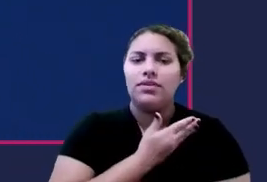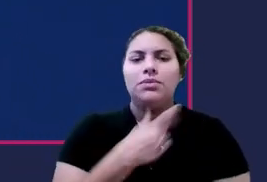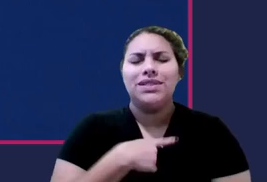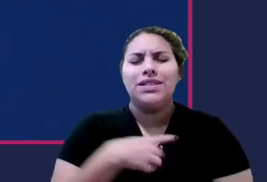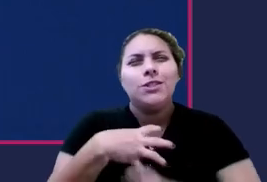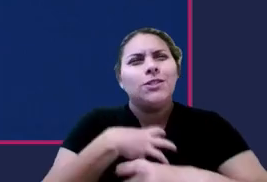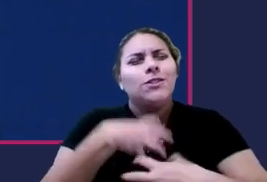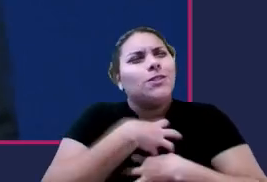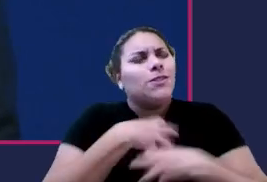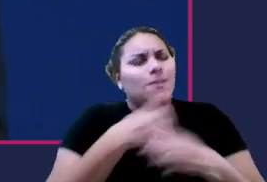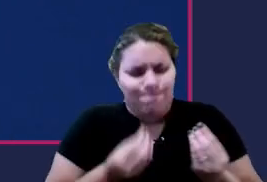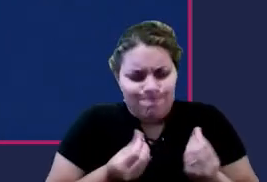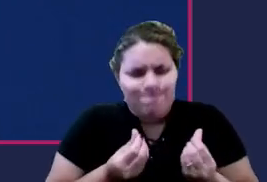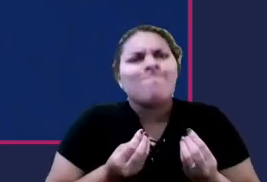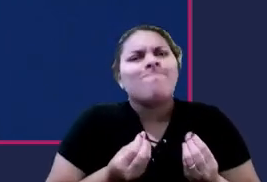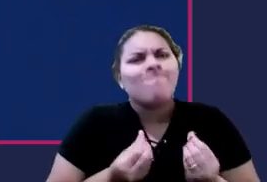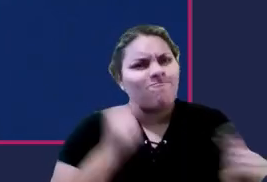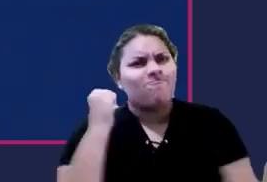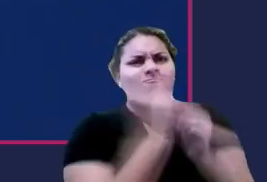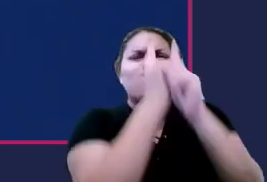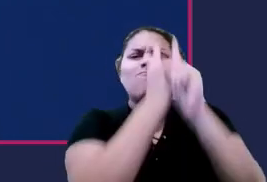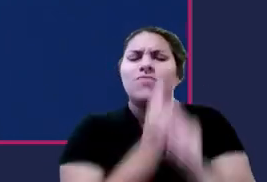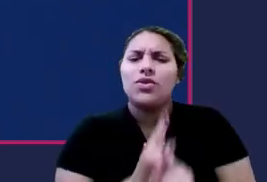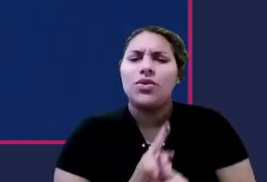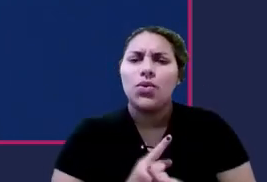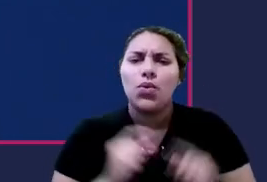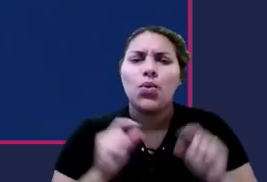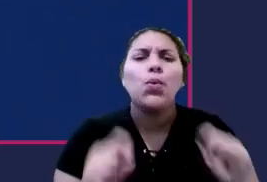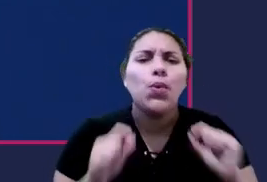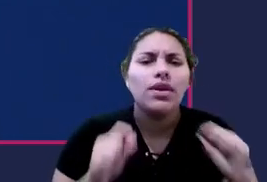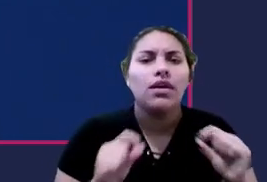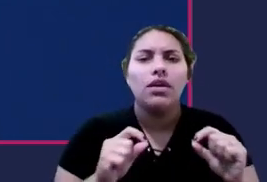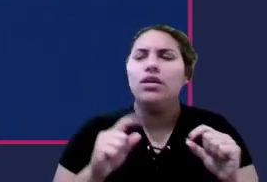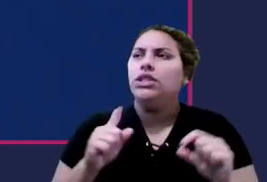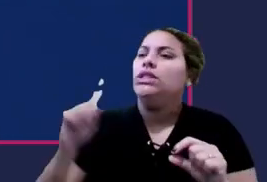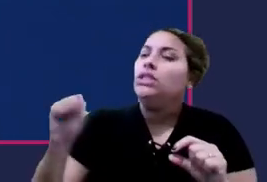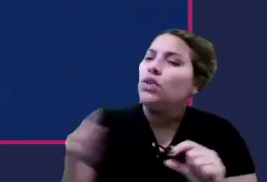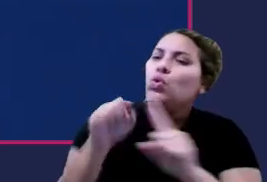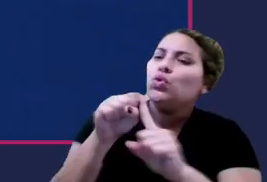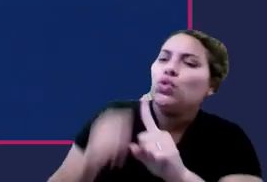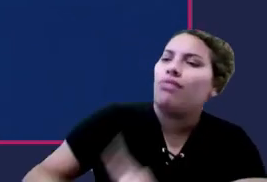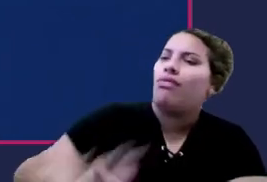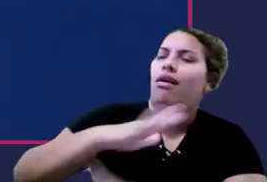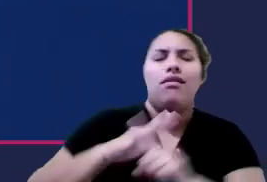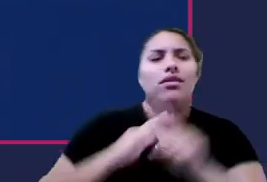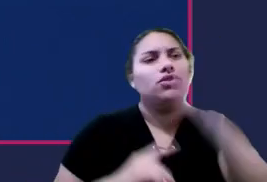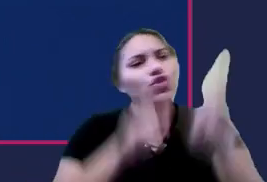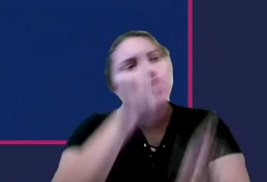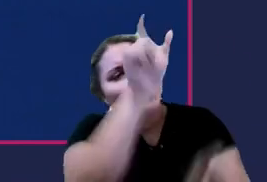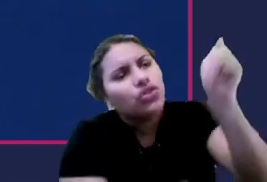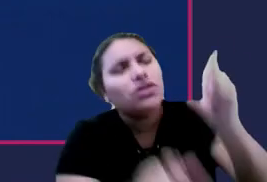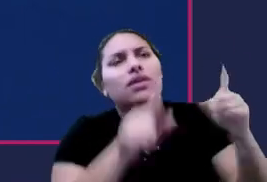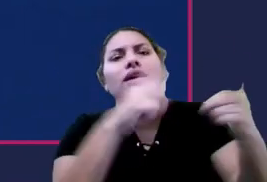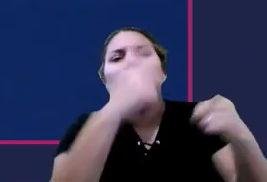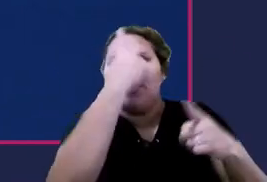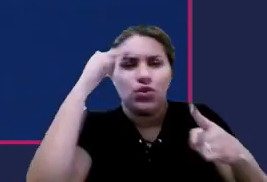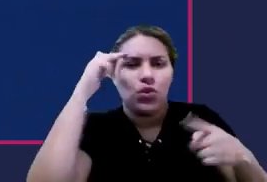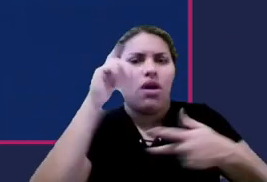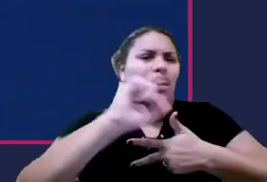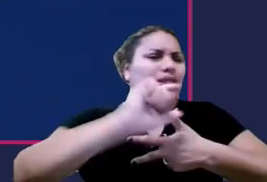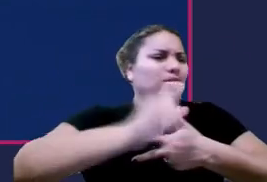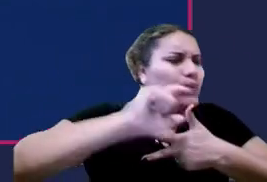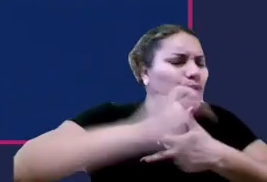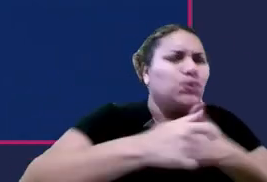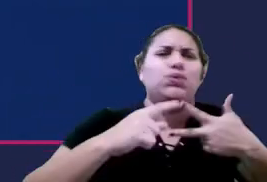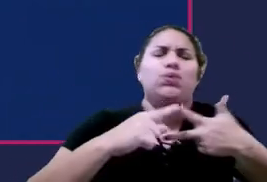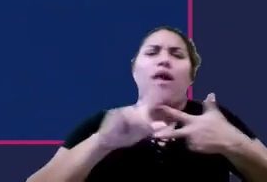testimonies and I mean, what you managed to put together here, bringing together